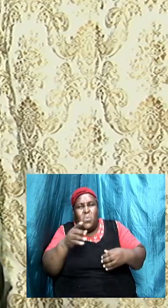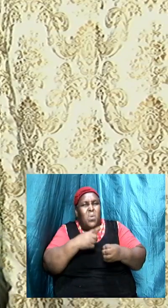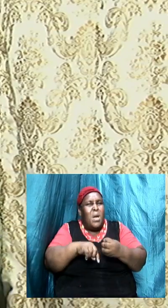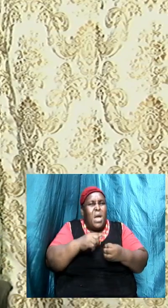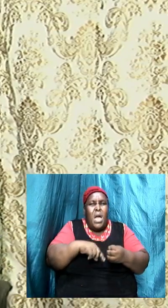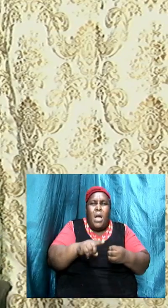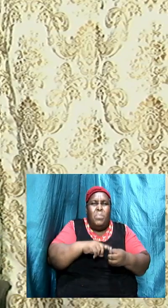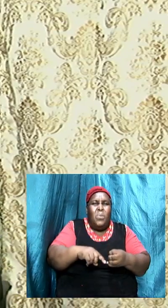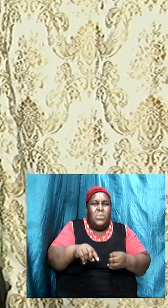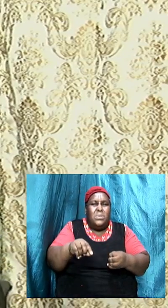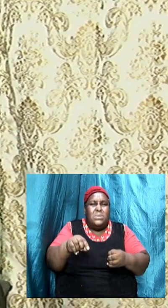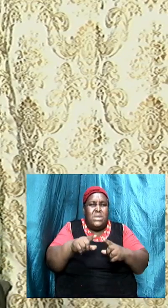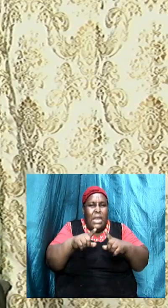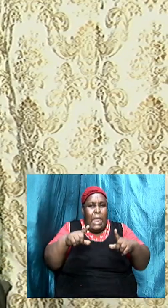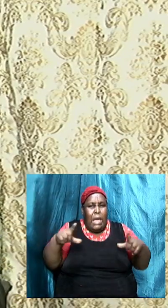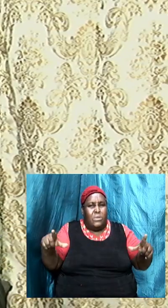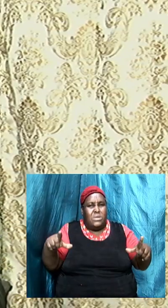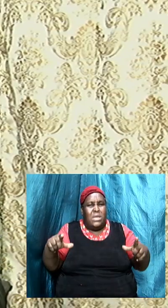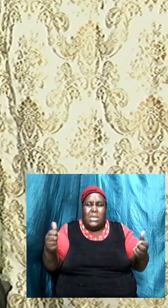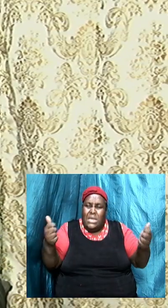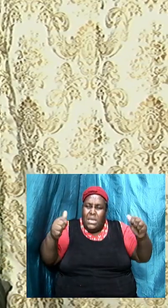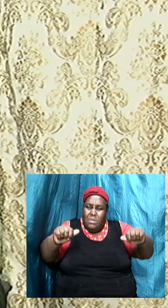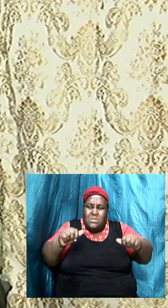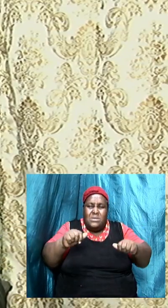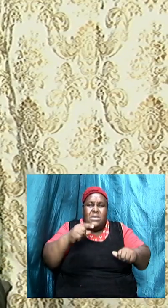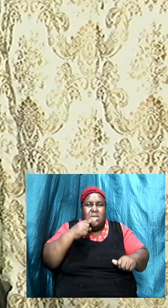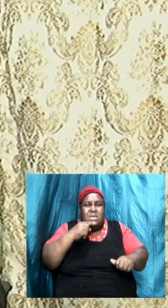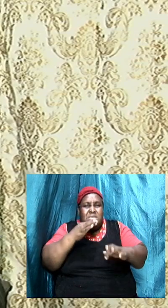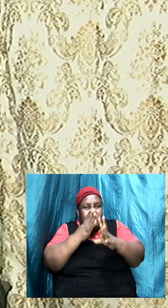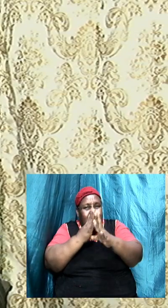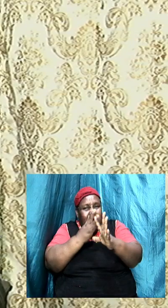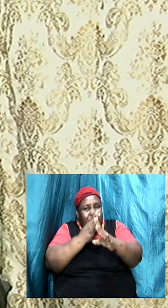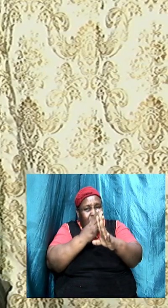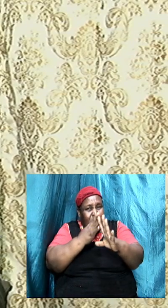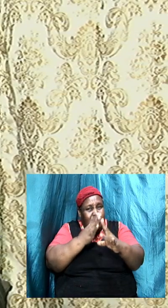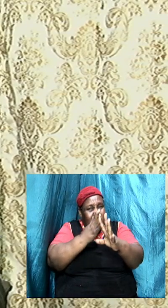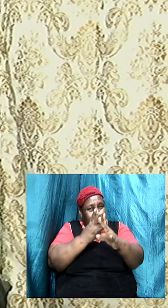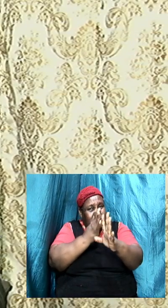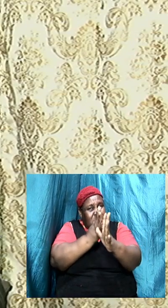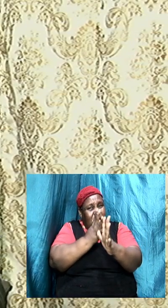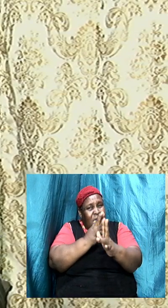to talk in tongues as the Spirit of God gives utterance.